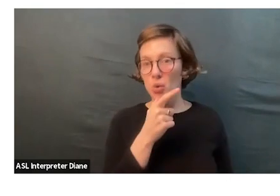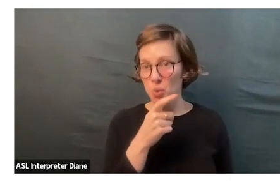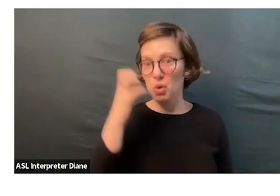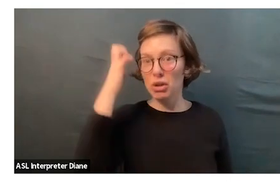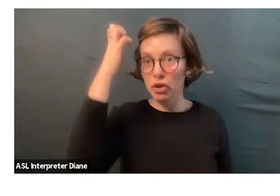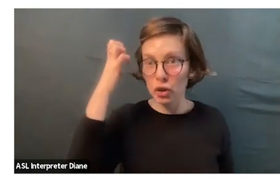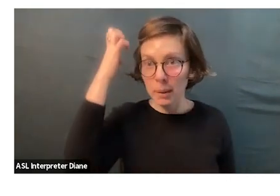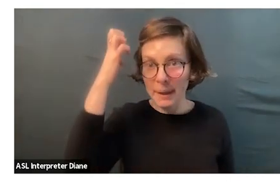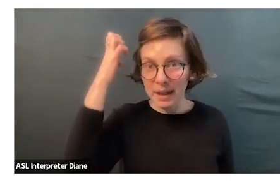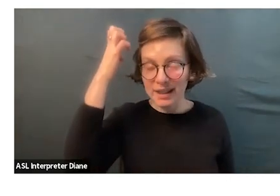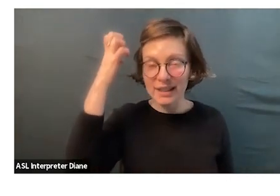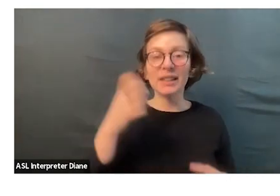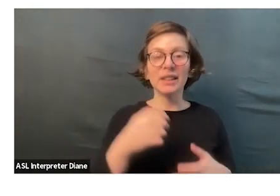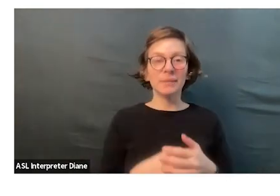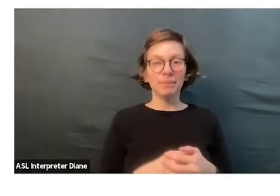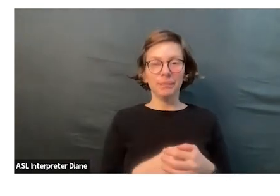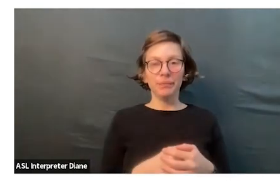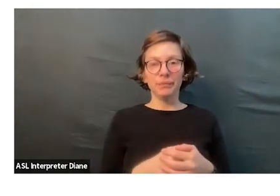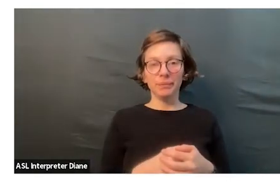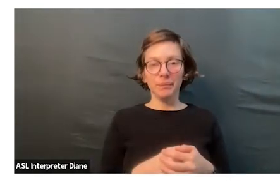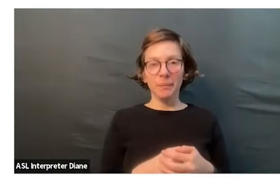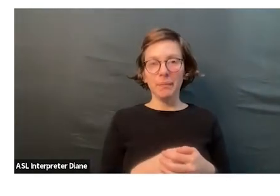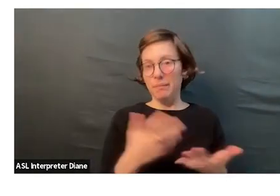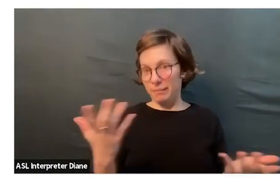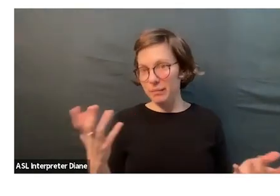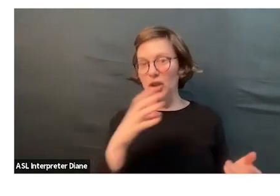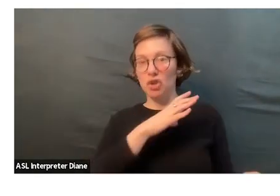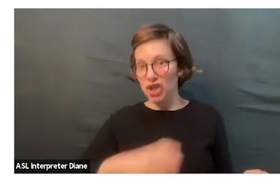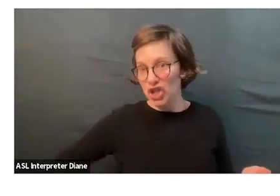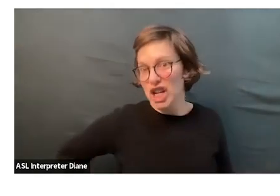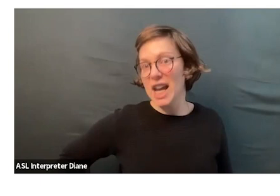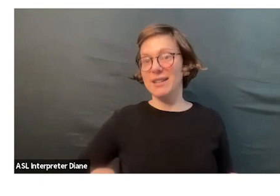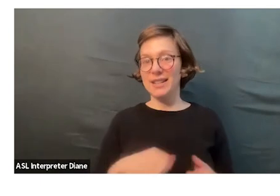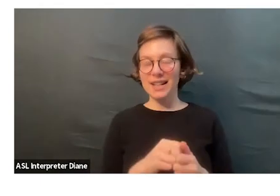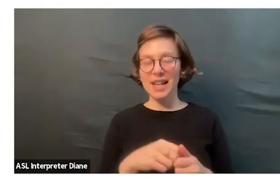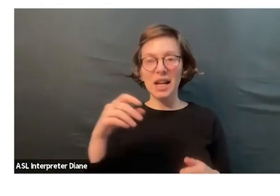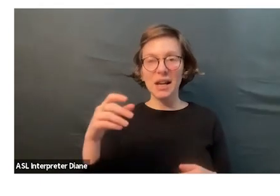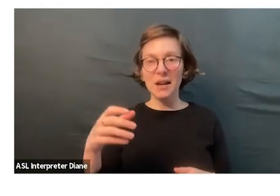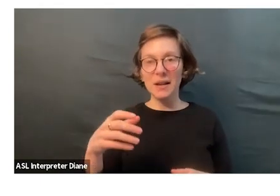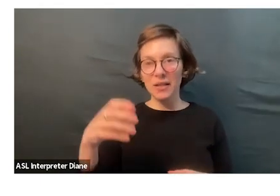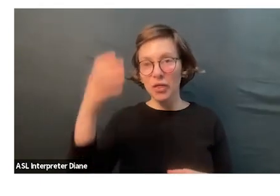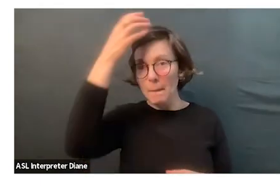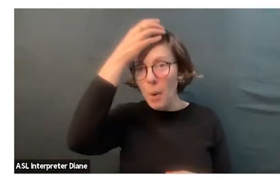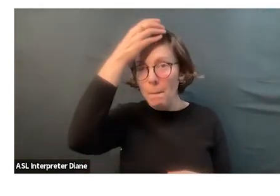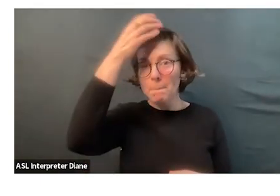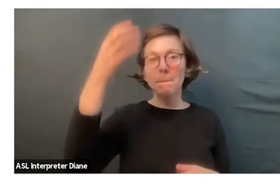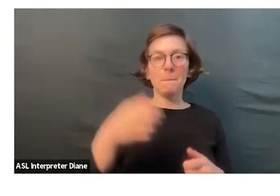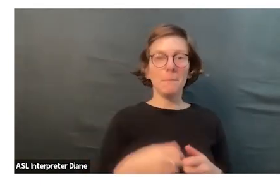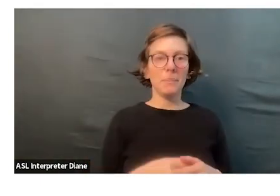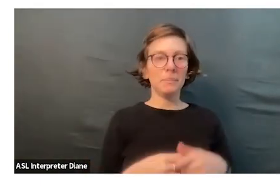where the British Navy establishes a penal colony in Australia, sending their prisoners to this